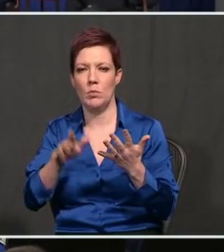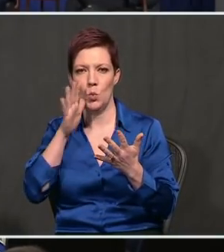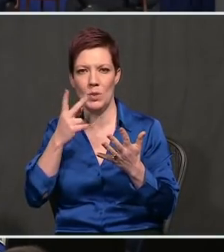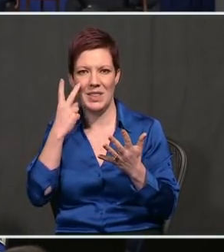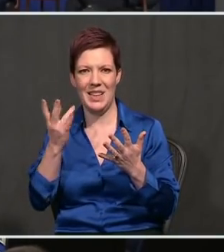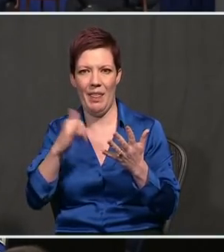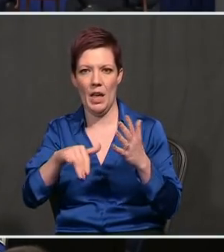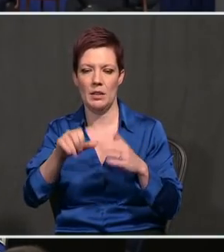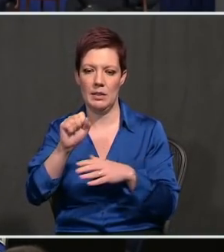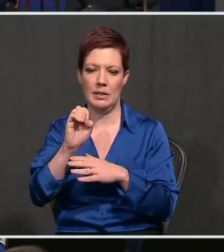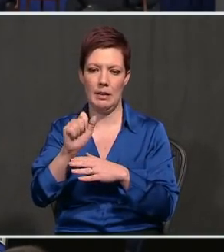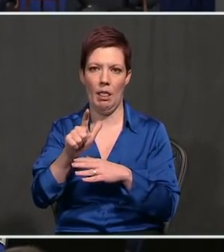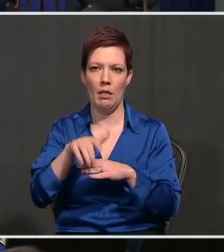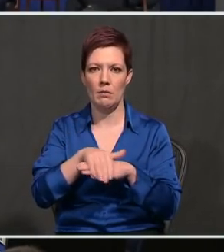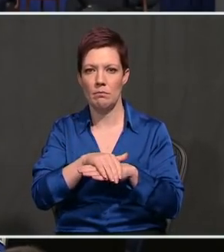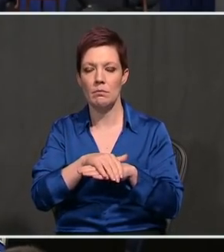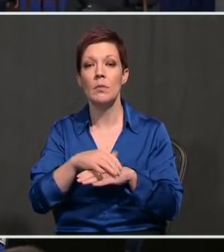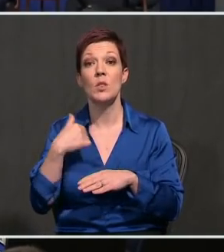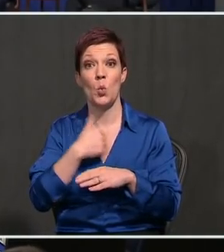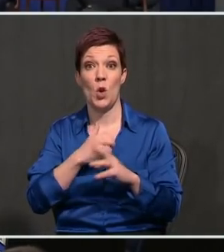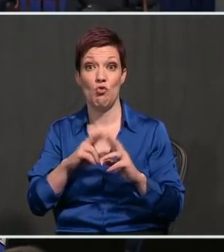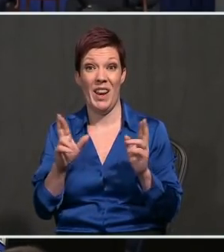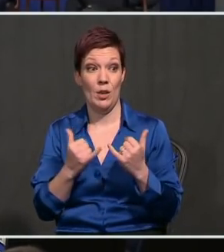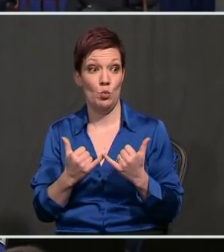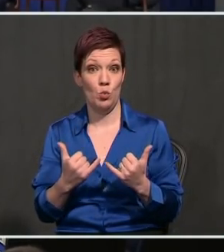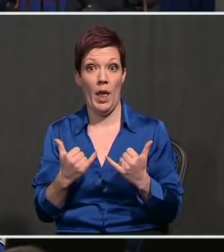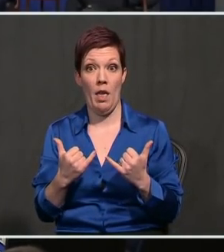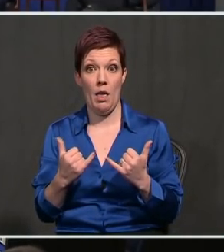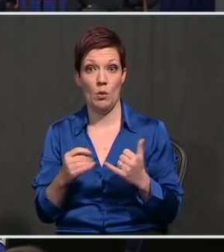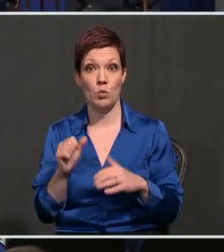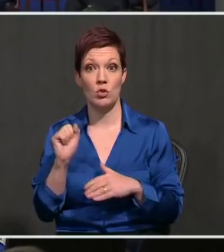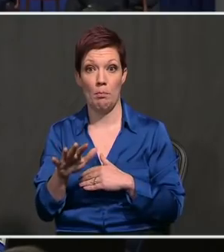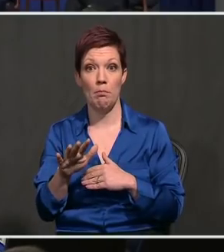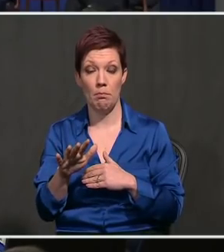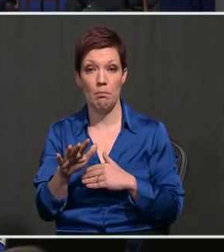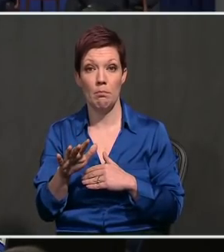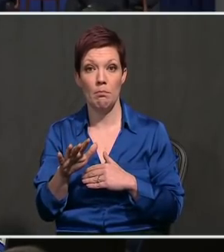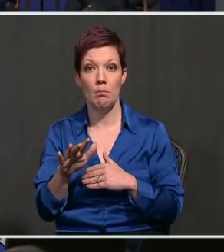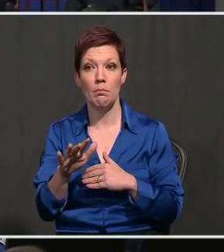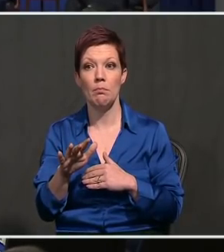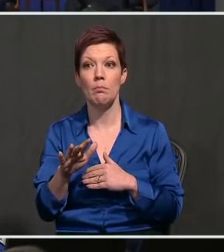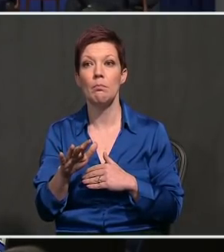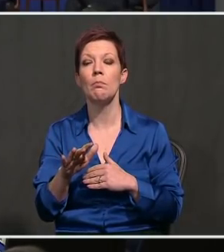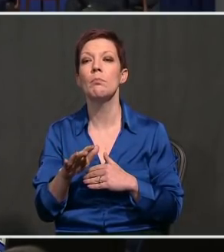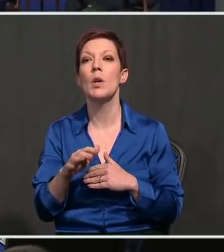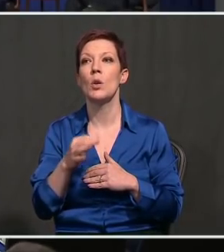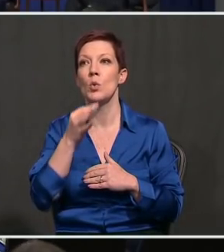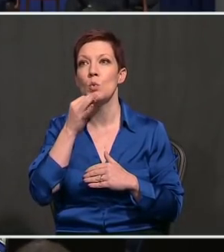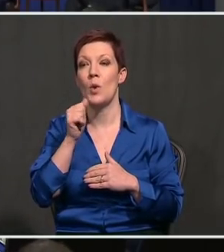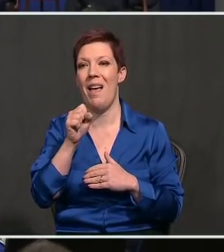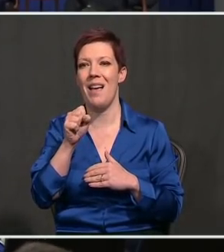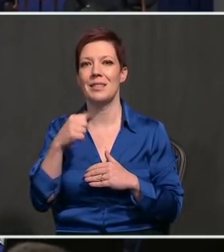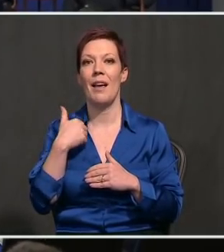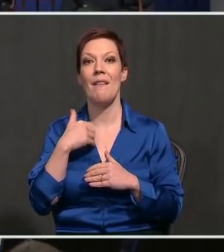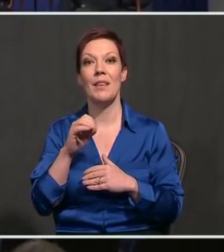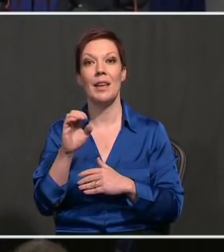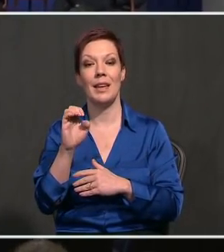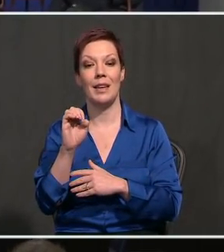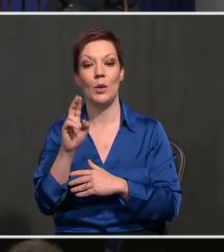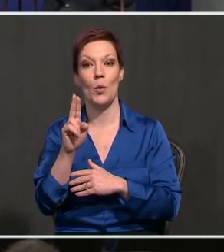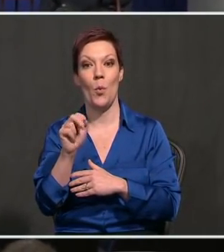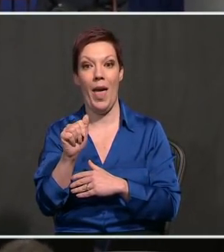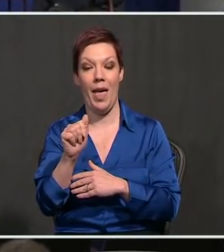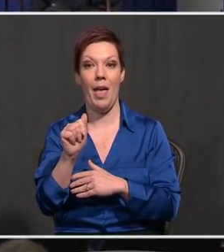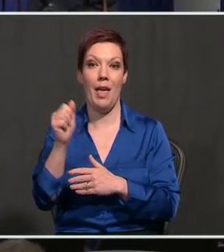both vaccines and ancillary supplies today and as soon as there's an EUA. Outstanding, thank you very much. I want to turn the